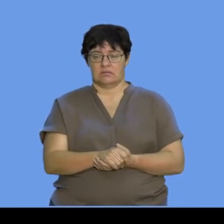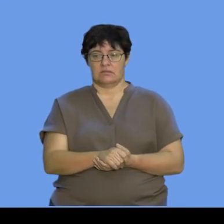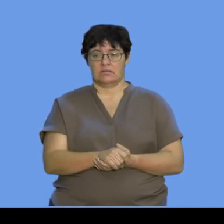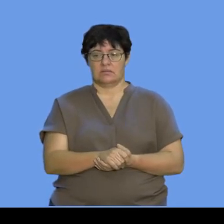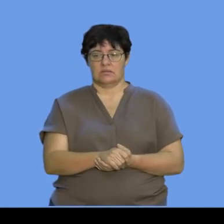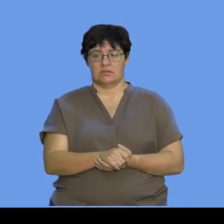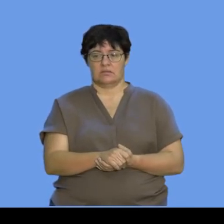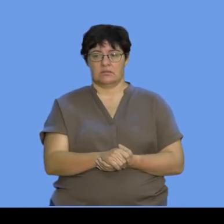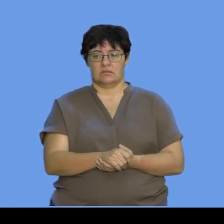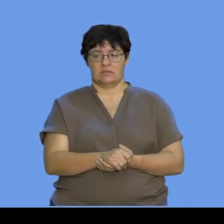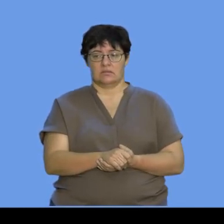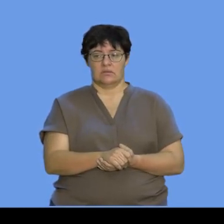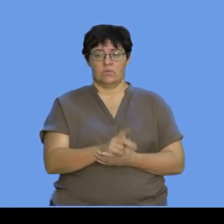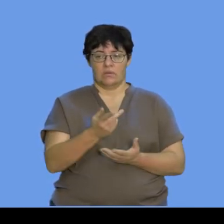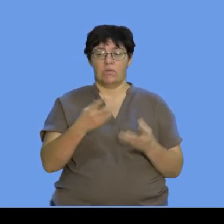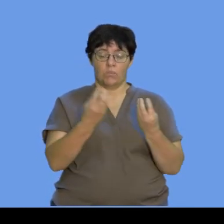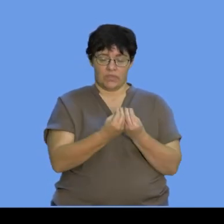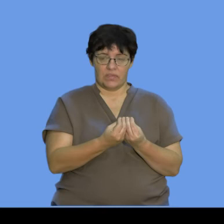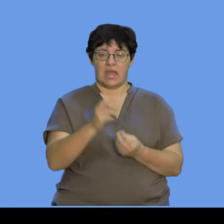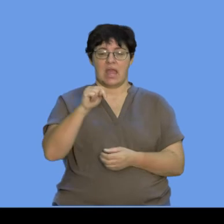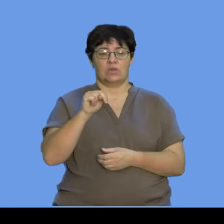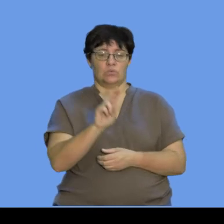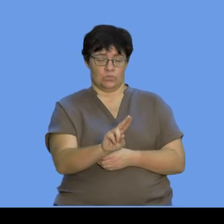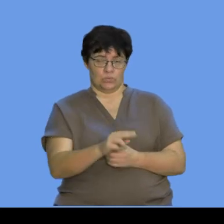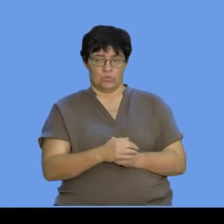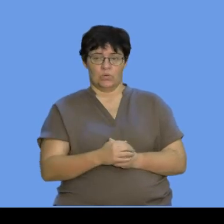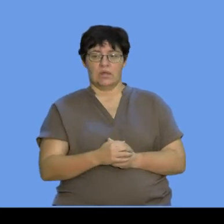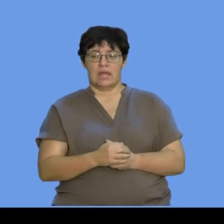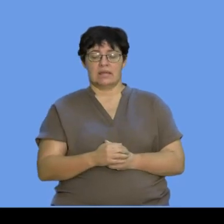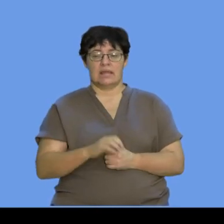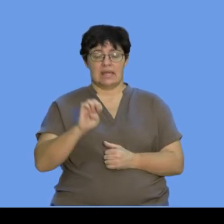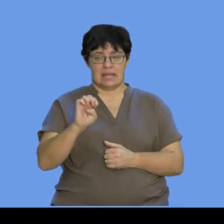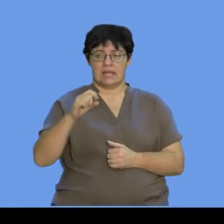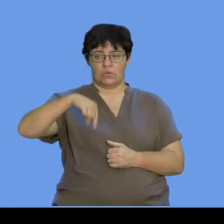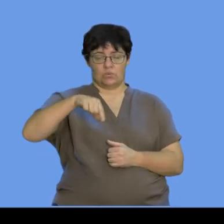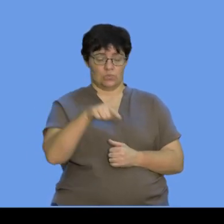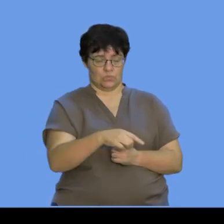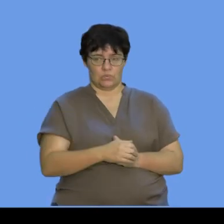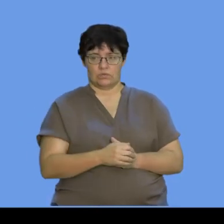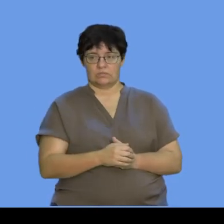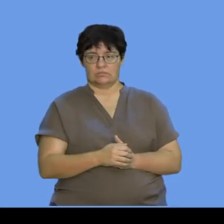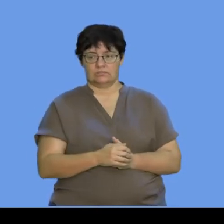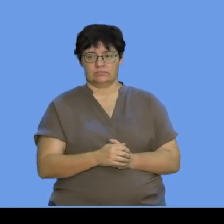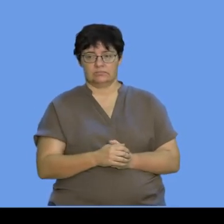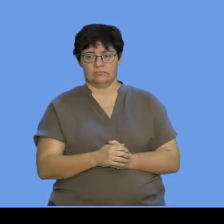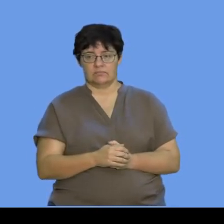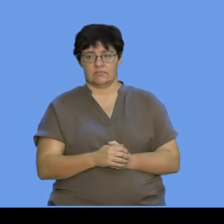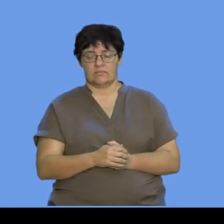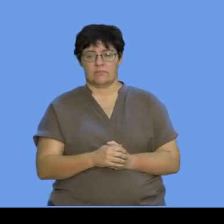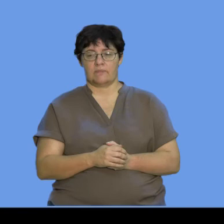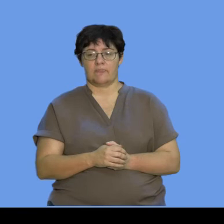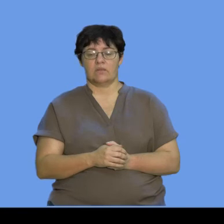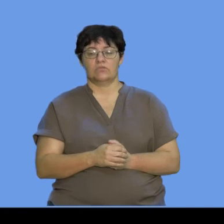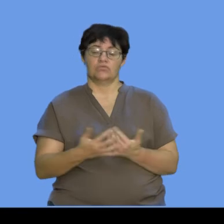there's ER, so ER goes with NU, and then my EQ there, so my EQ is also